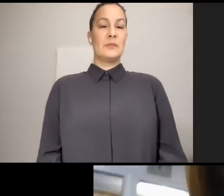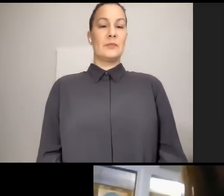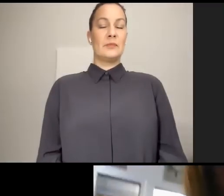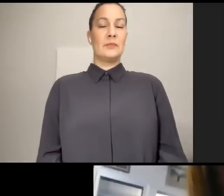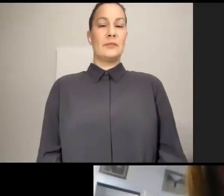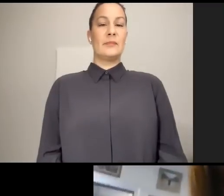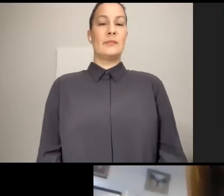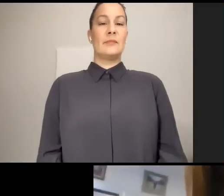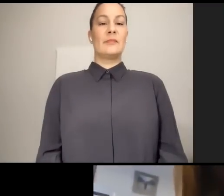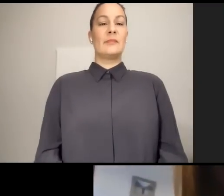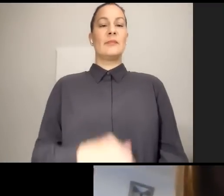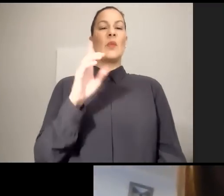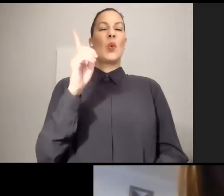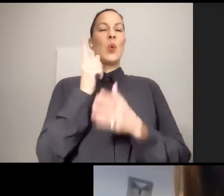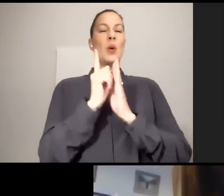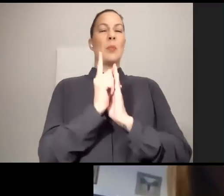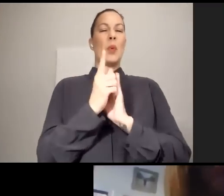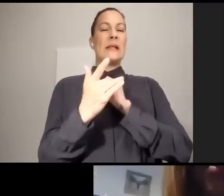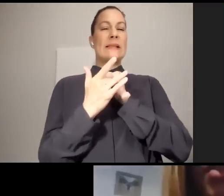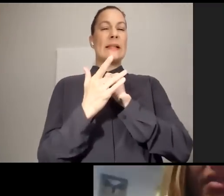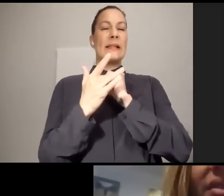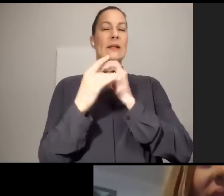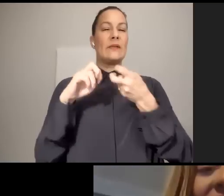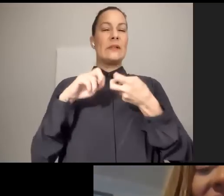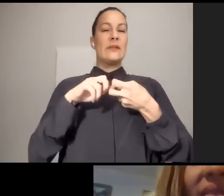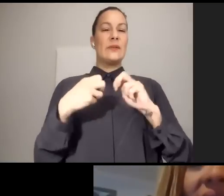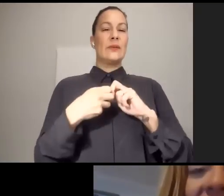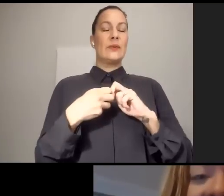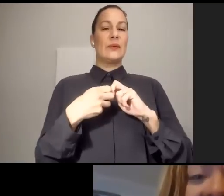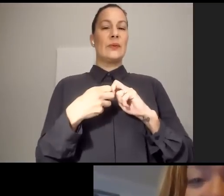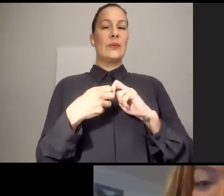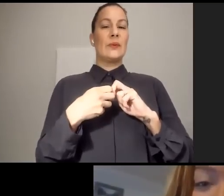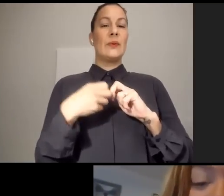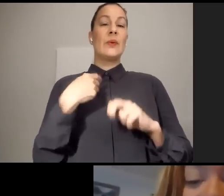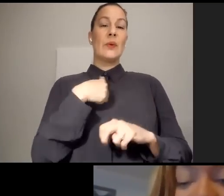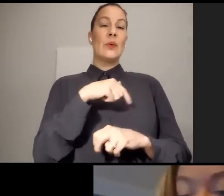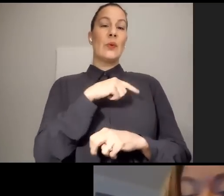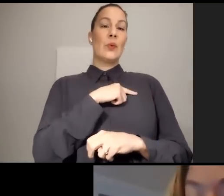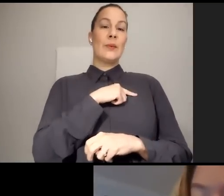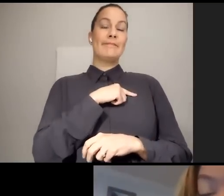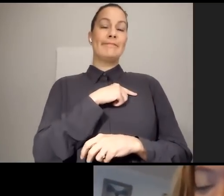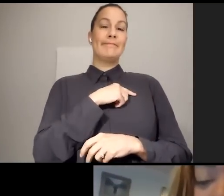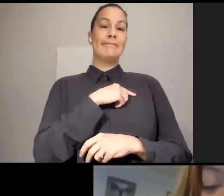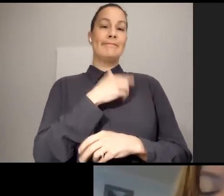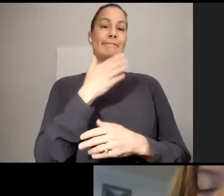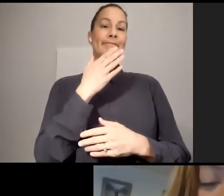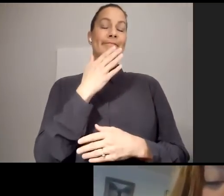Okay, give us just a moment. We're having technical difficulties and we genuinely appreciate your patience.